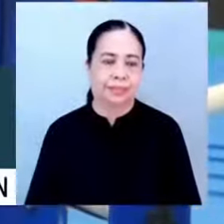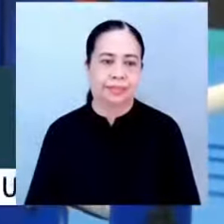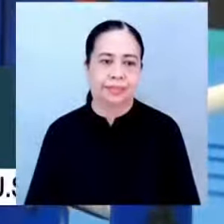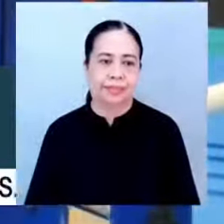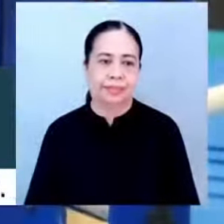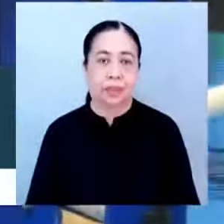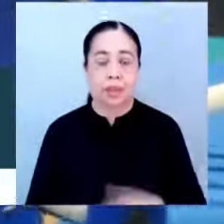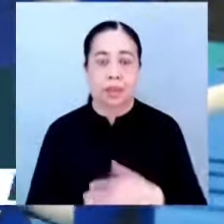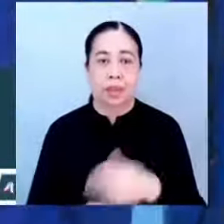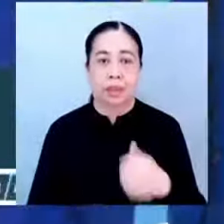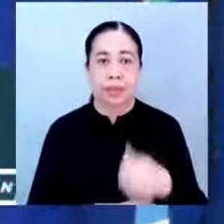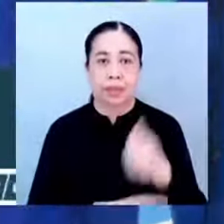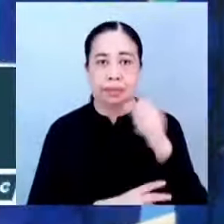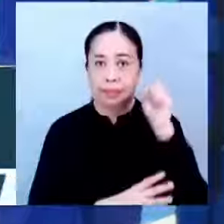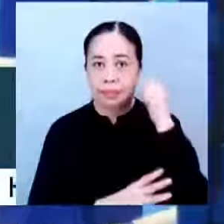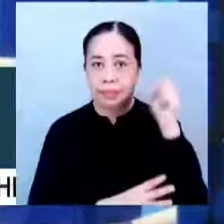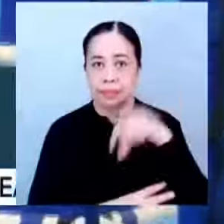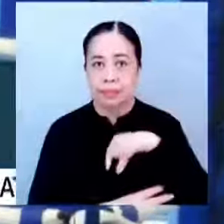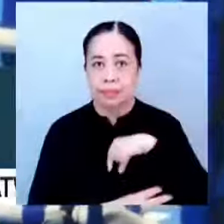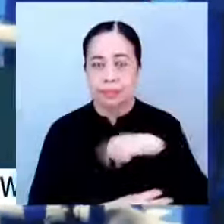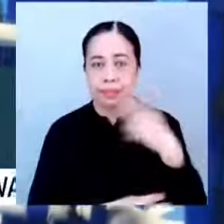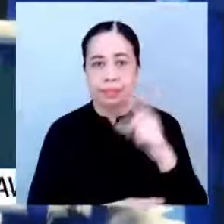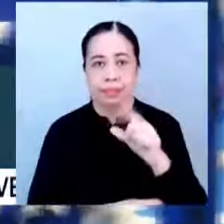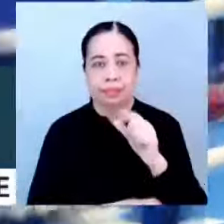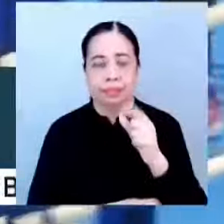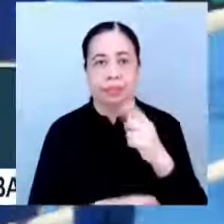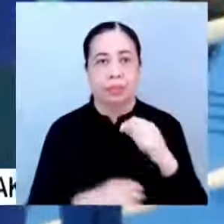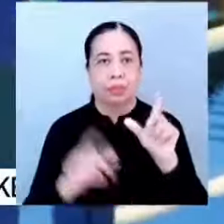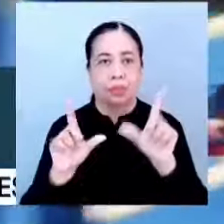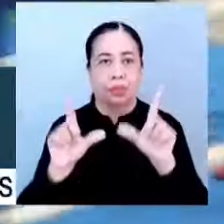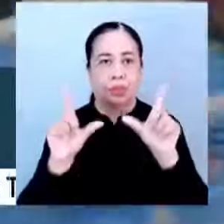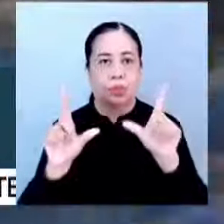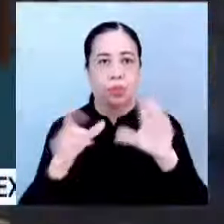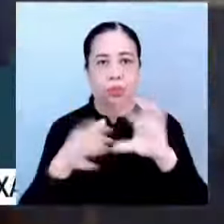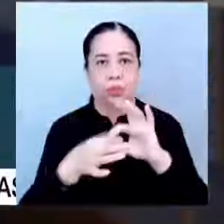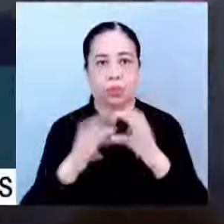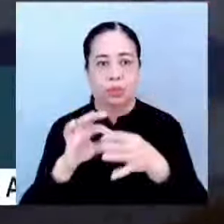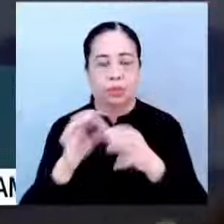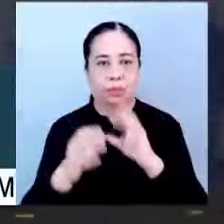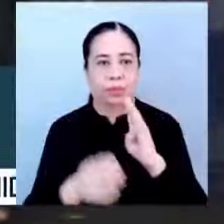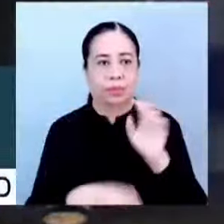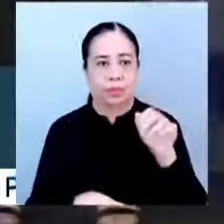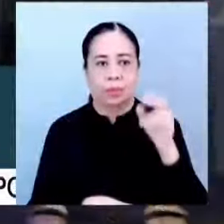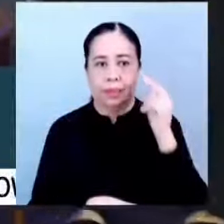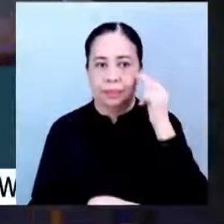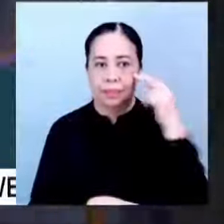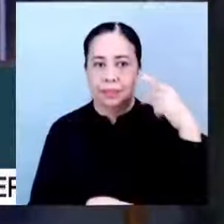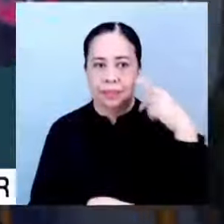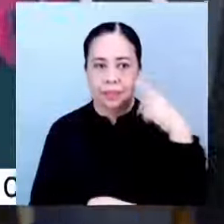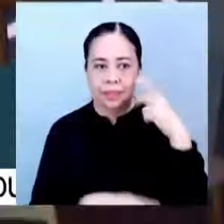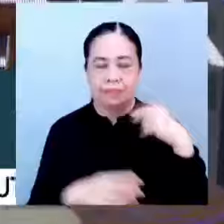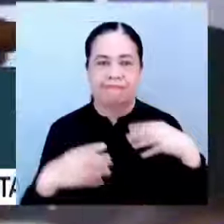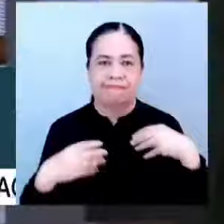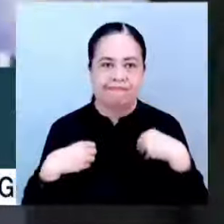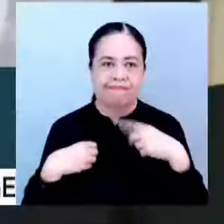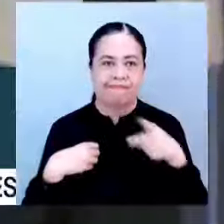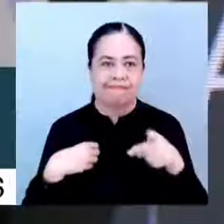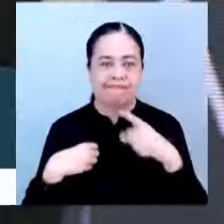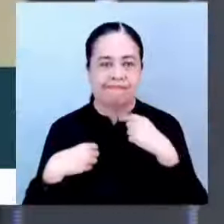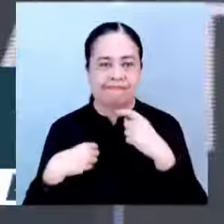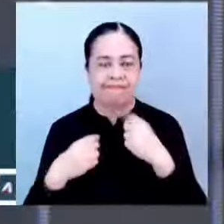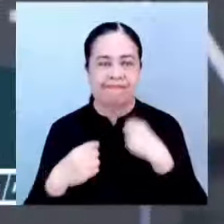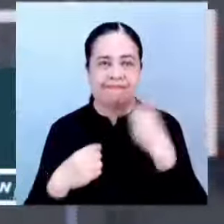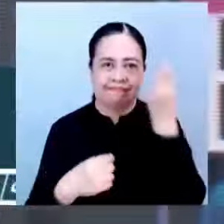After winning a silver medal in the 2020 Tokyo Olympics, boxer Nesty Petesio admits she is